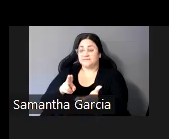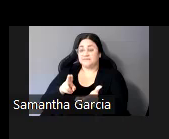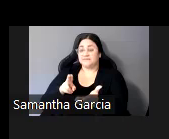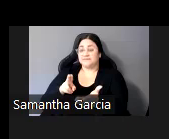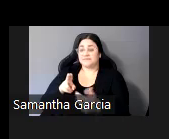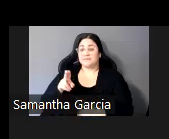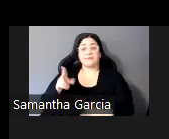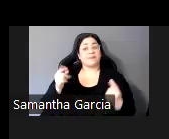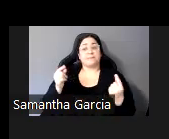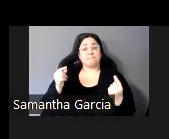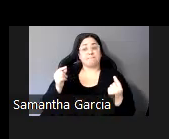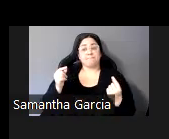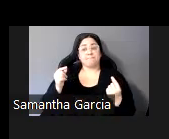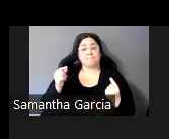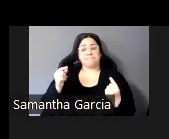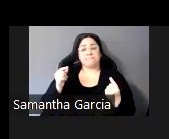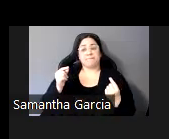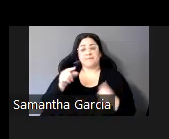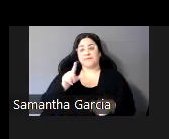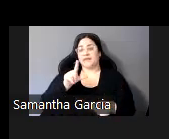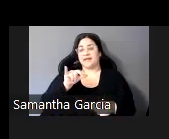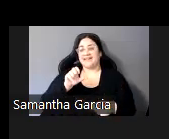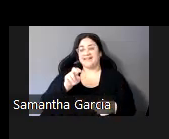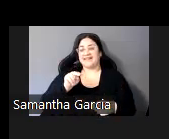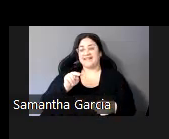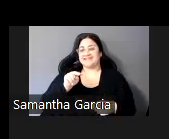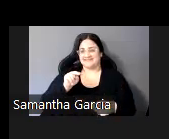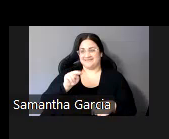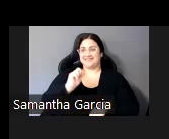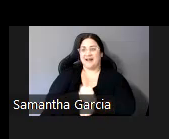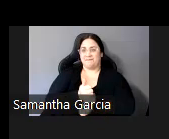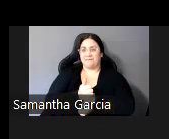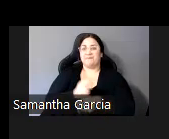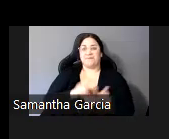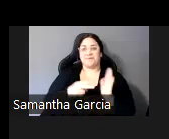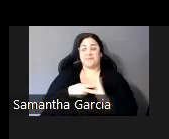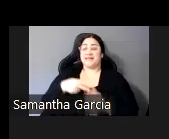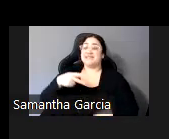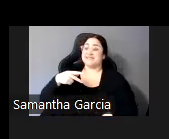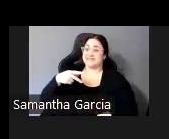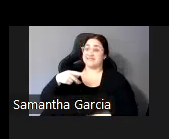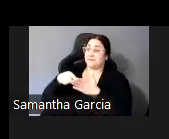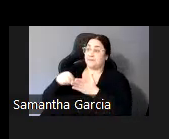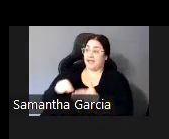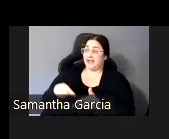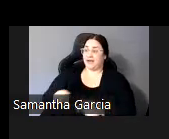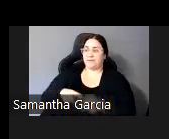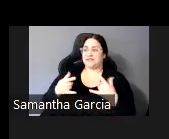placed on their home title for this type of equipment, even when you're making a long-term monthly payments towards